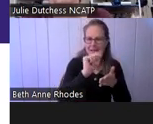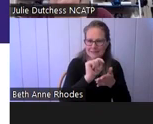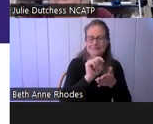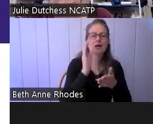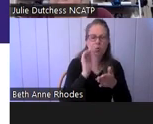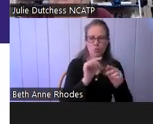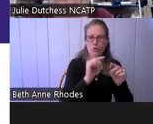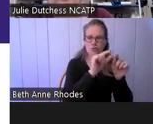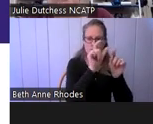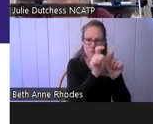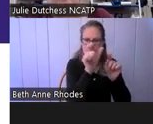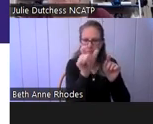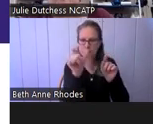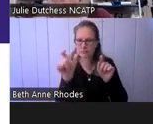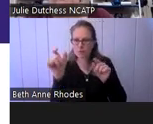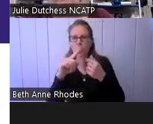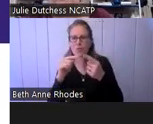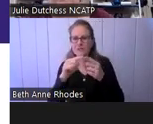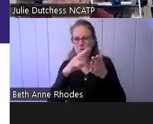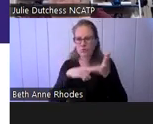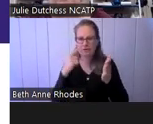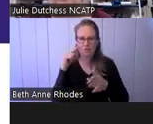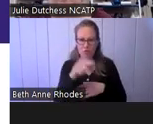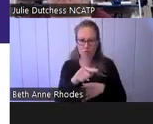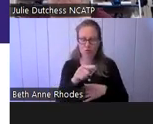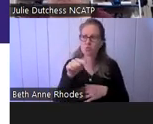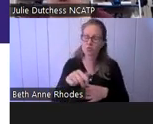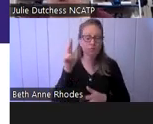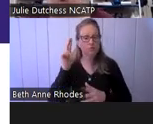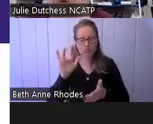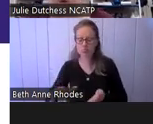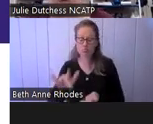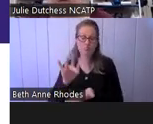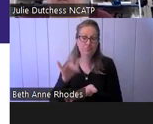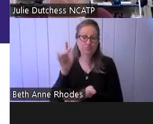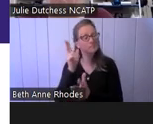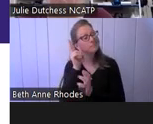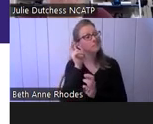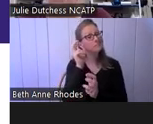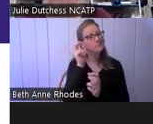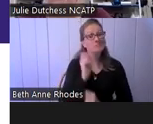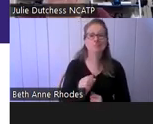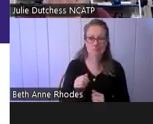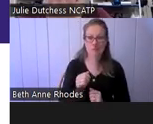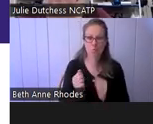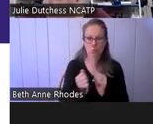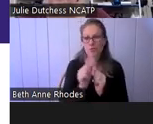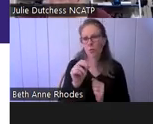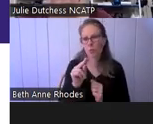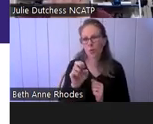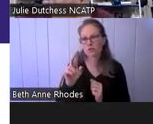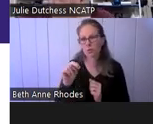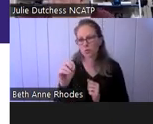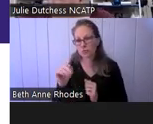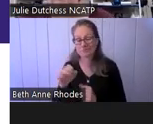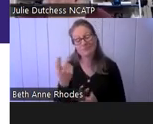that. And so that's really cool to have that text being able to read aloud with OneNote. OneNote does have a cost